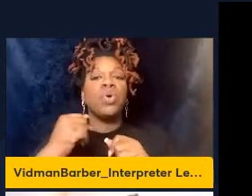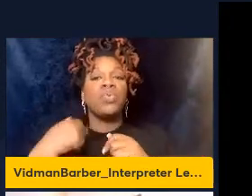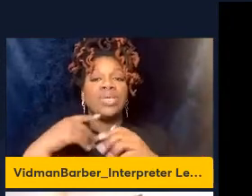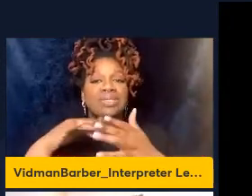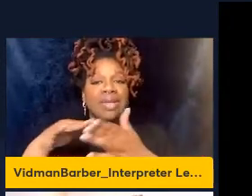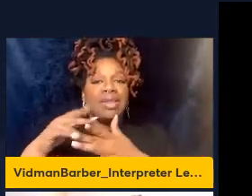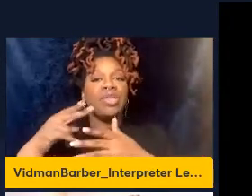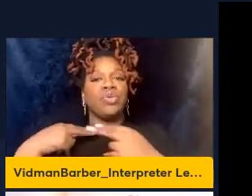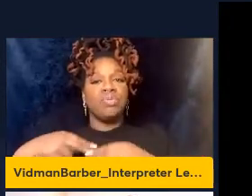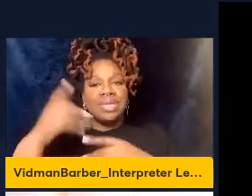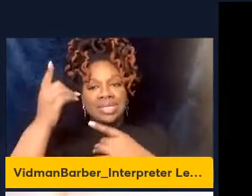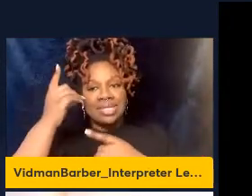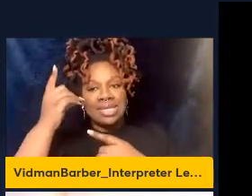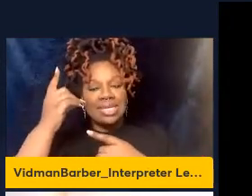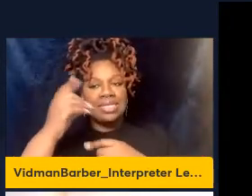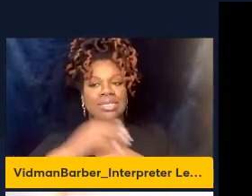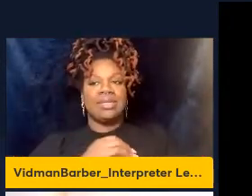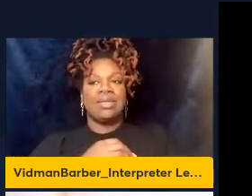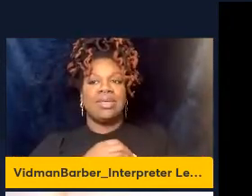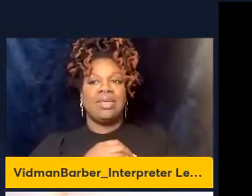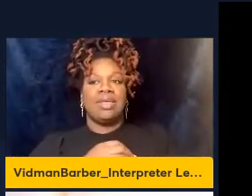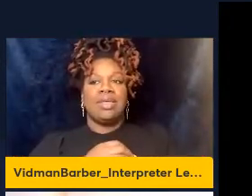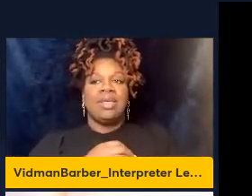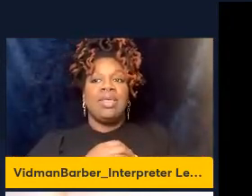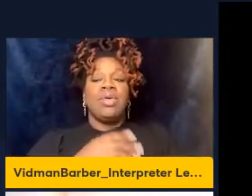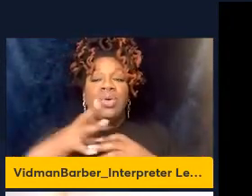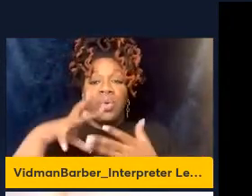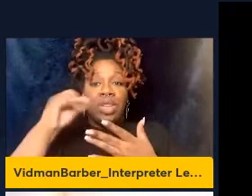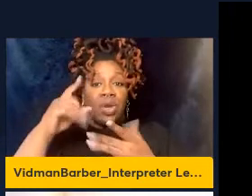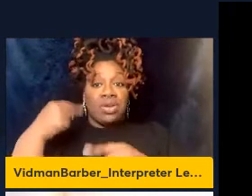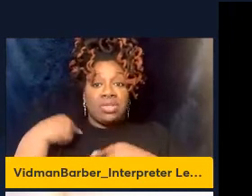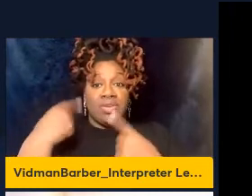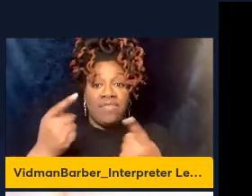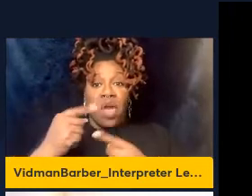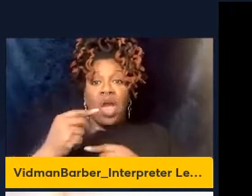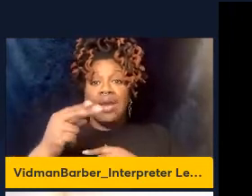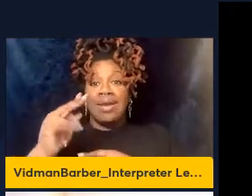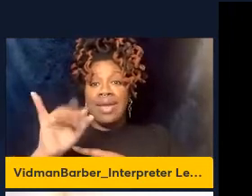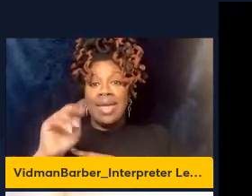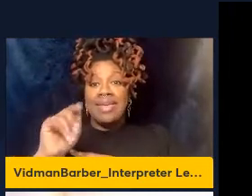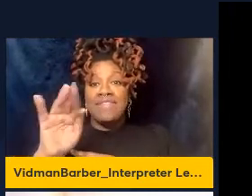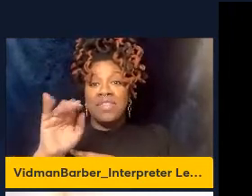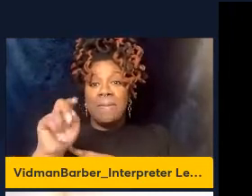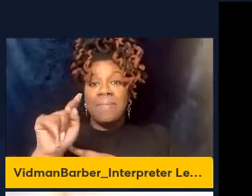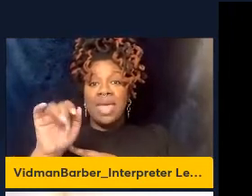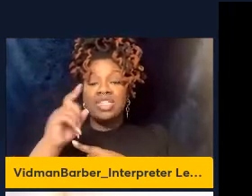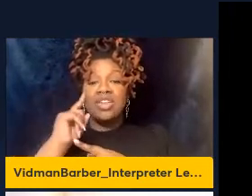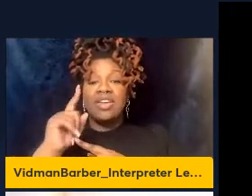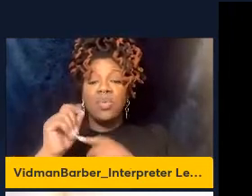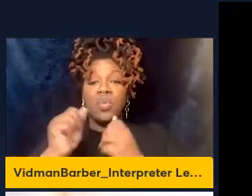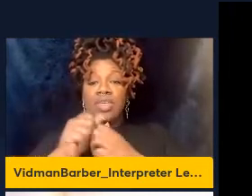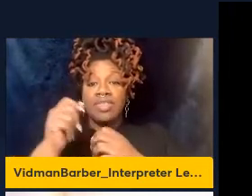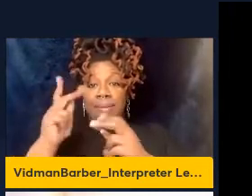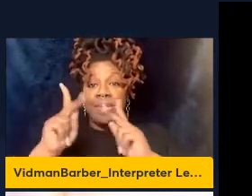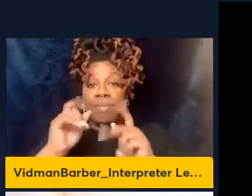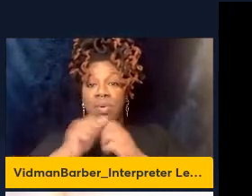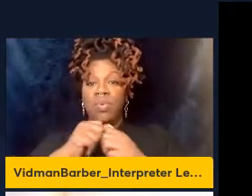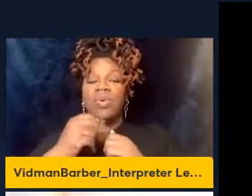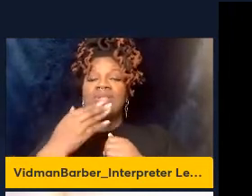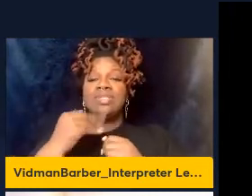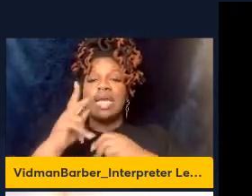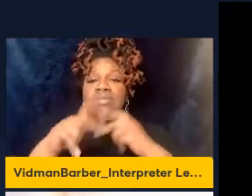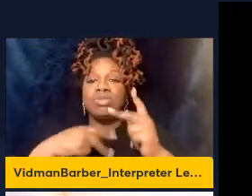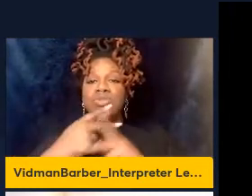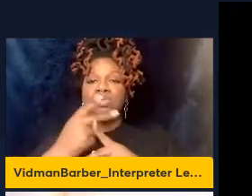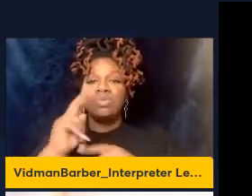immunology. So what we've learned thus far is that inflammation in humans with type 2 diabetes looks very, very different from that in a